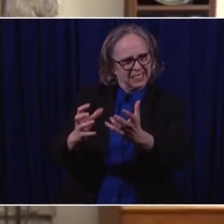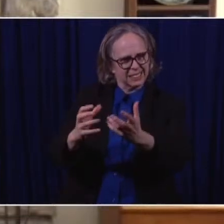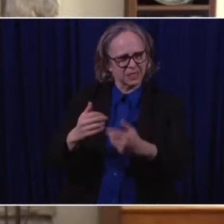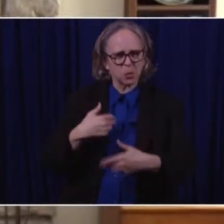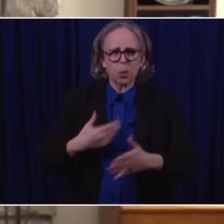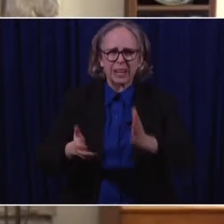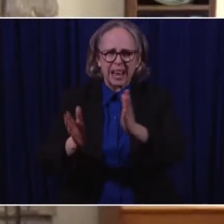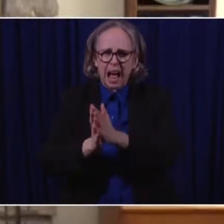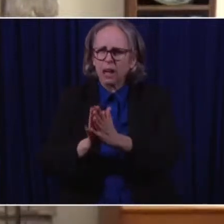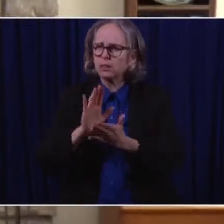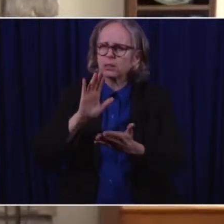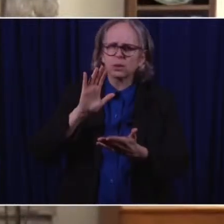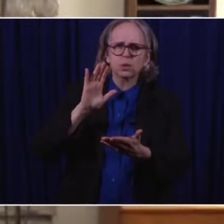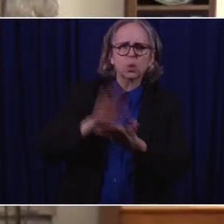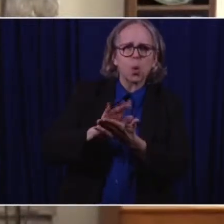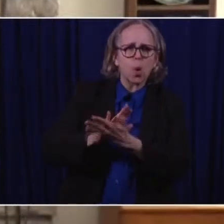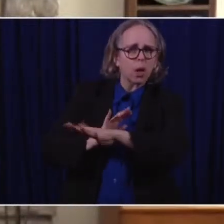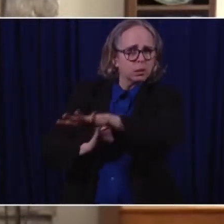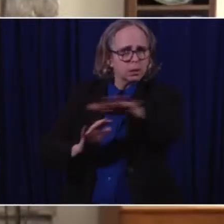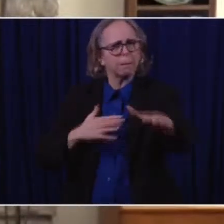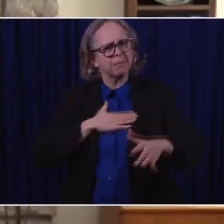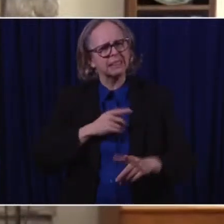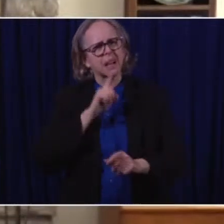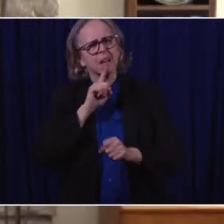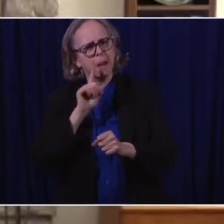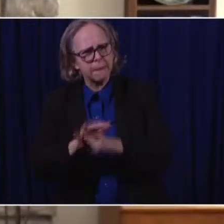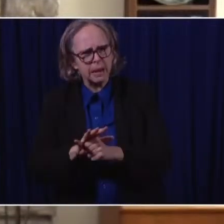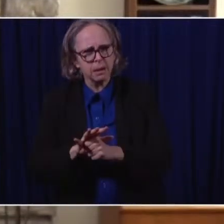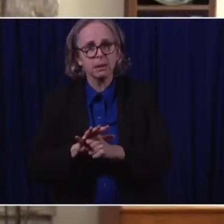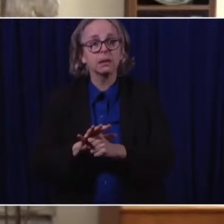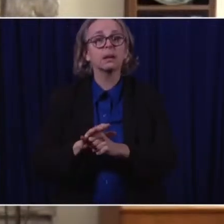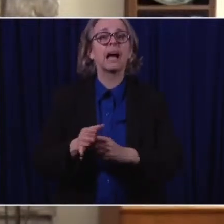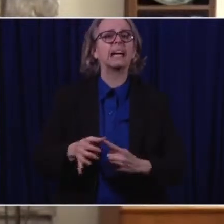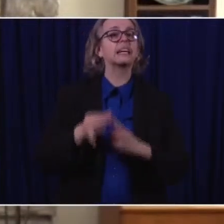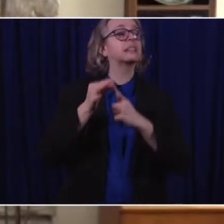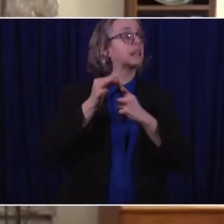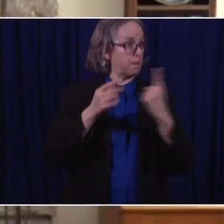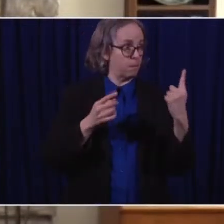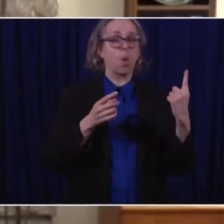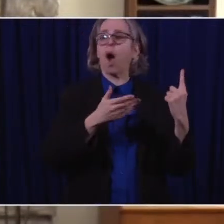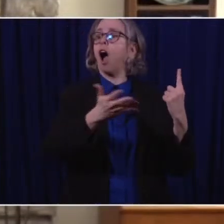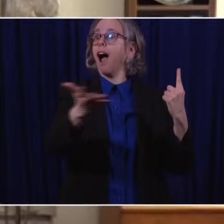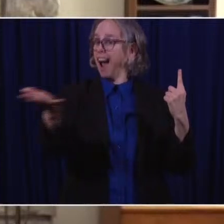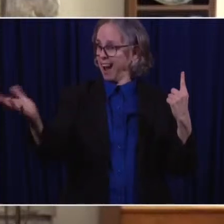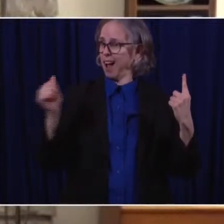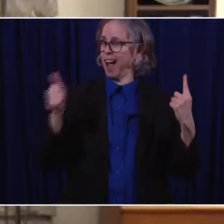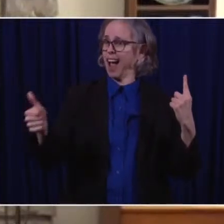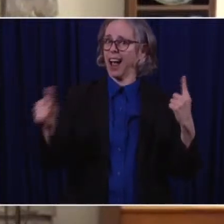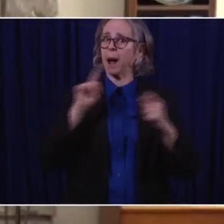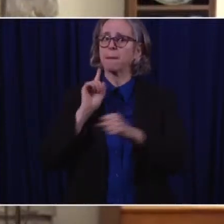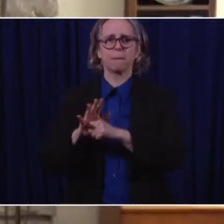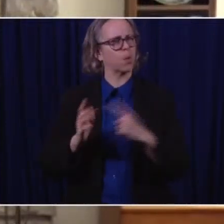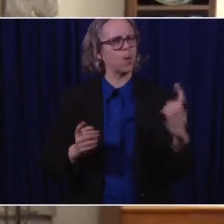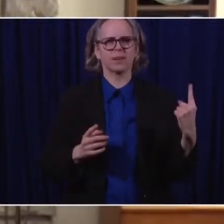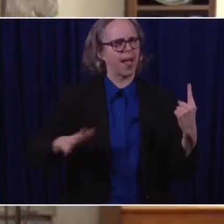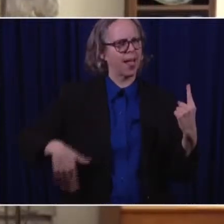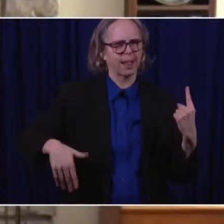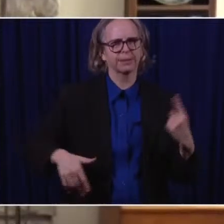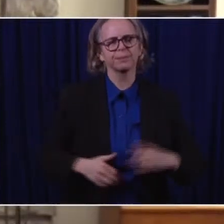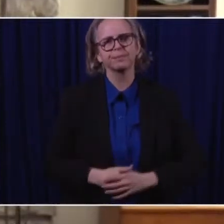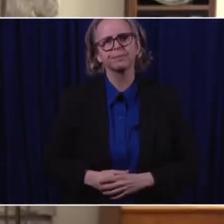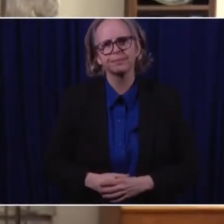to doing that. But the good news is, two things. We're well into our second week